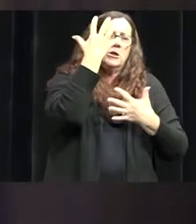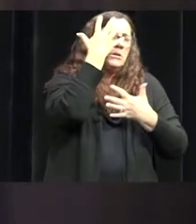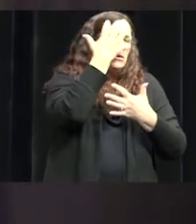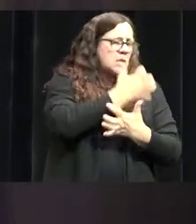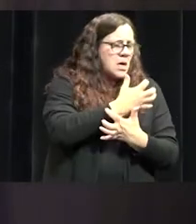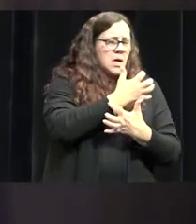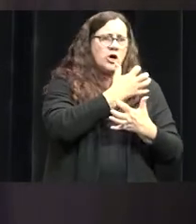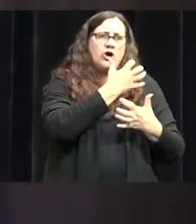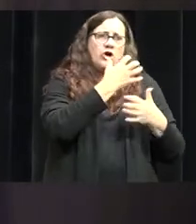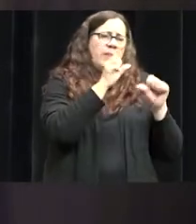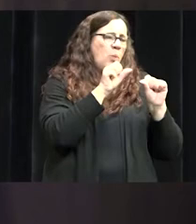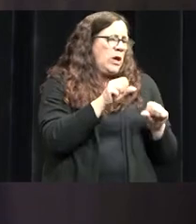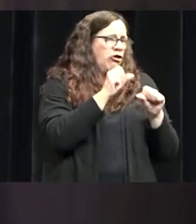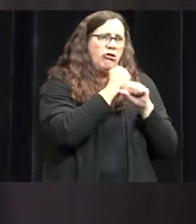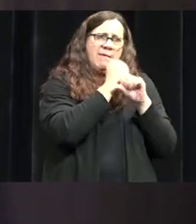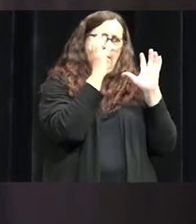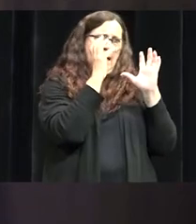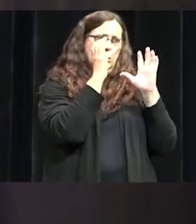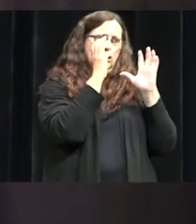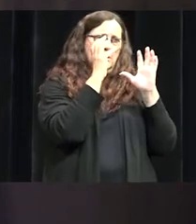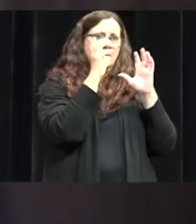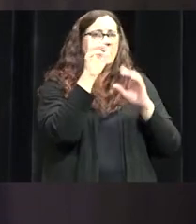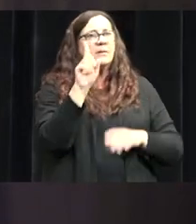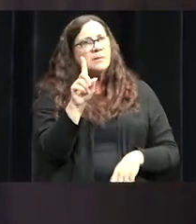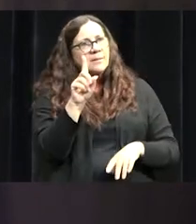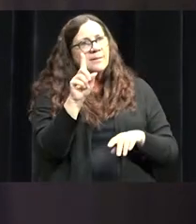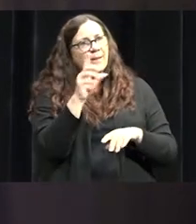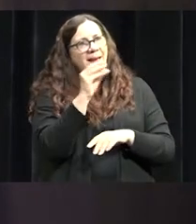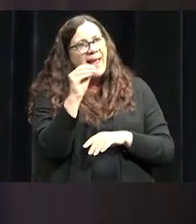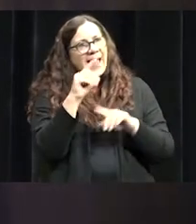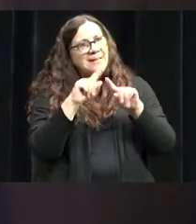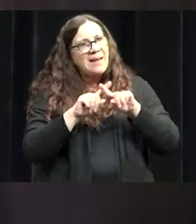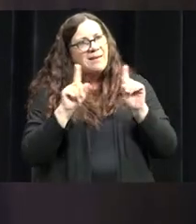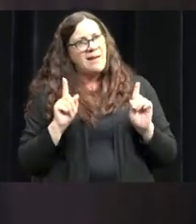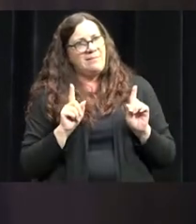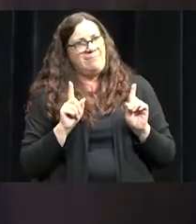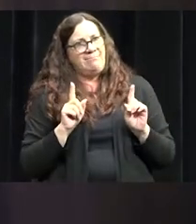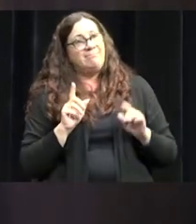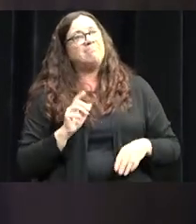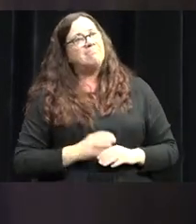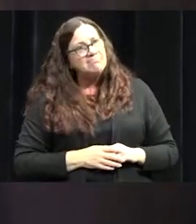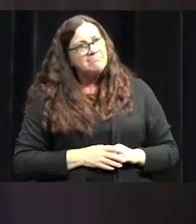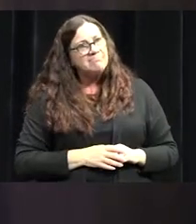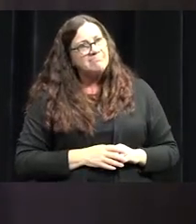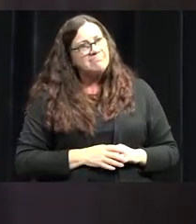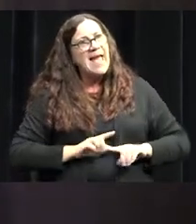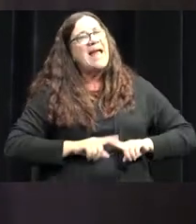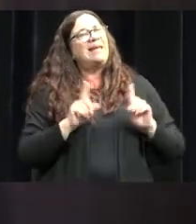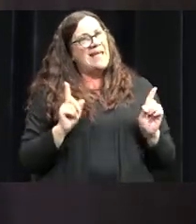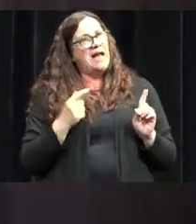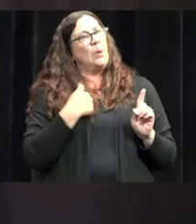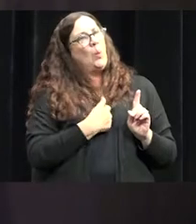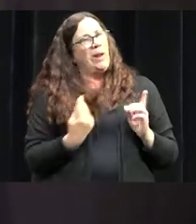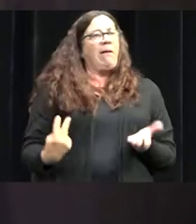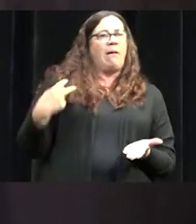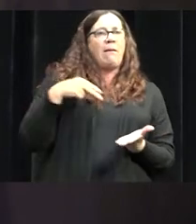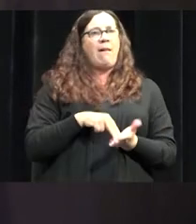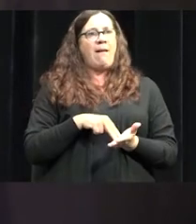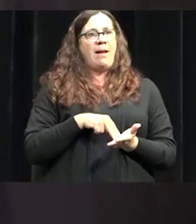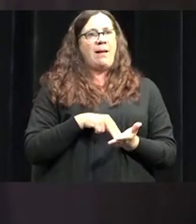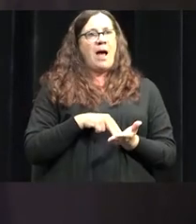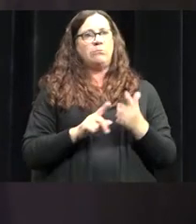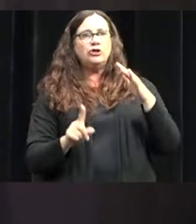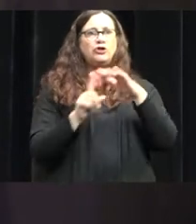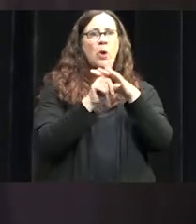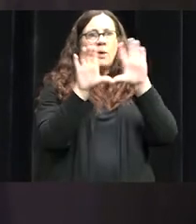and yet and yet we got up and we went to class to discuss these matters and yet